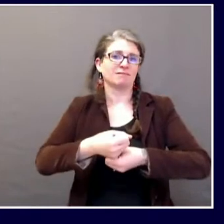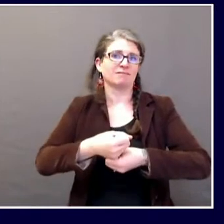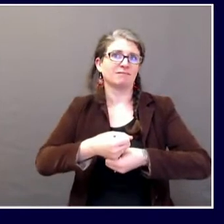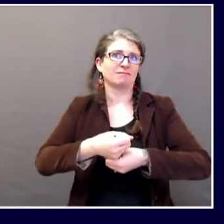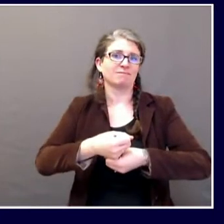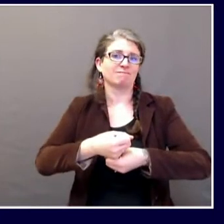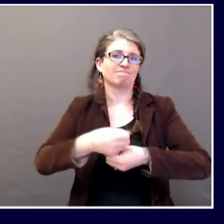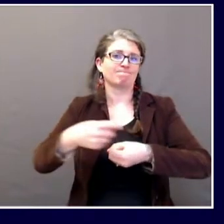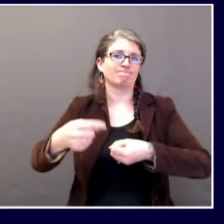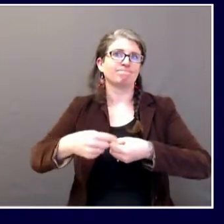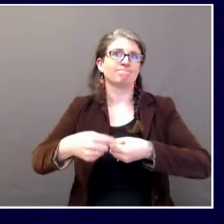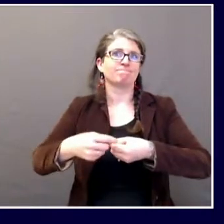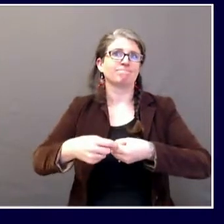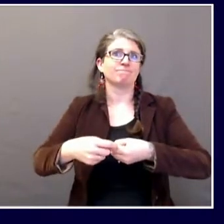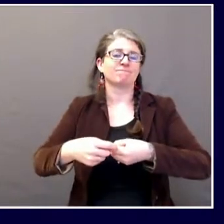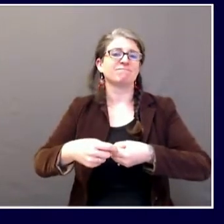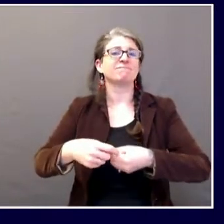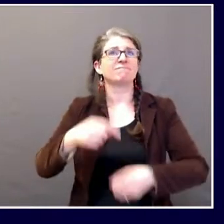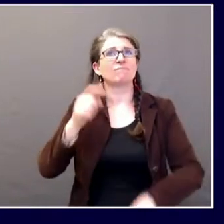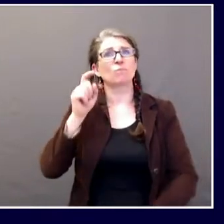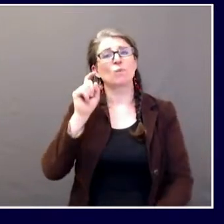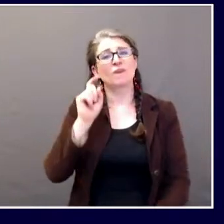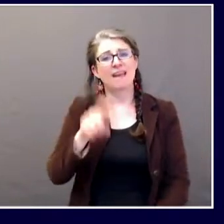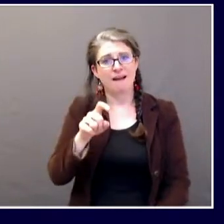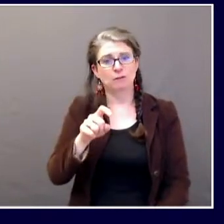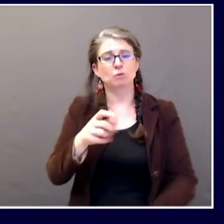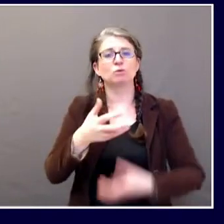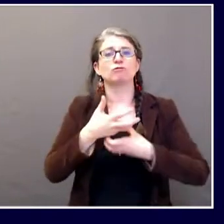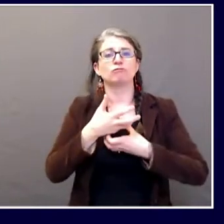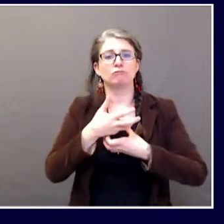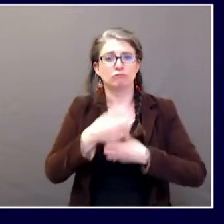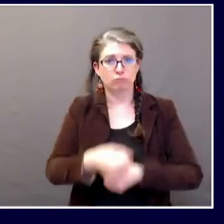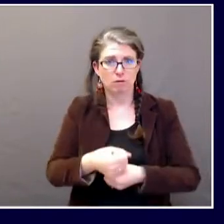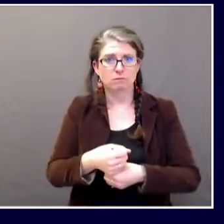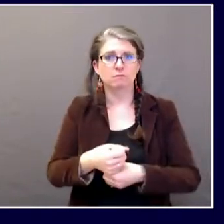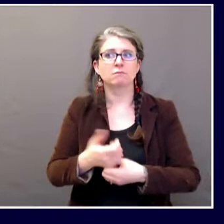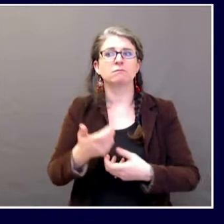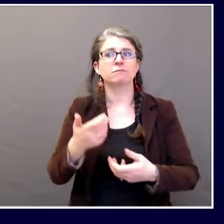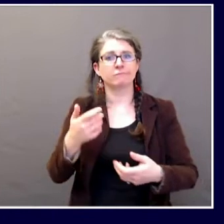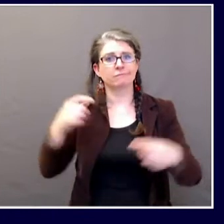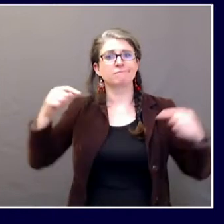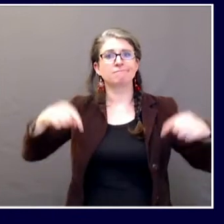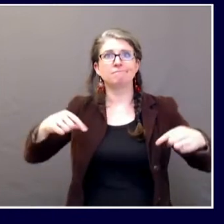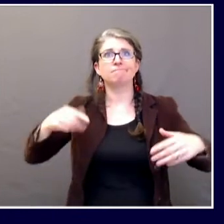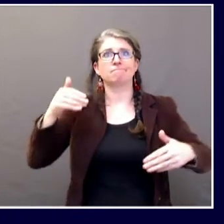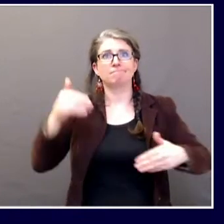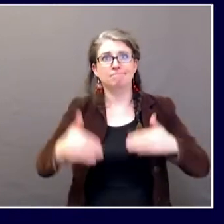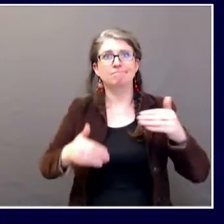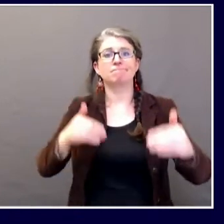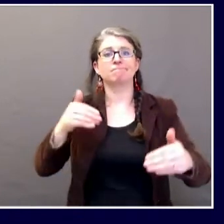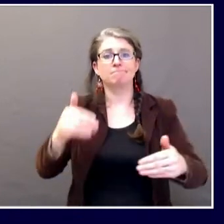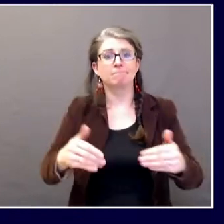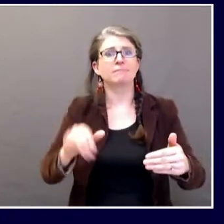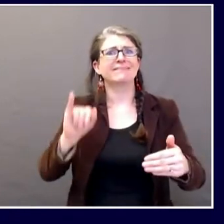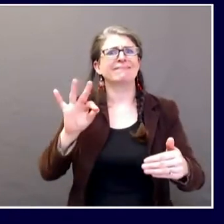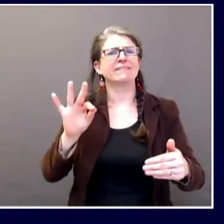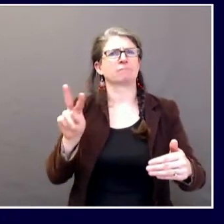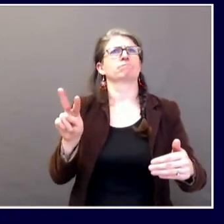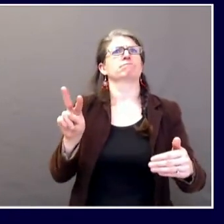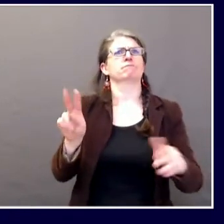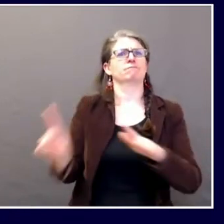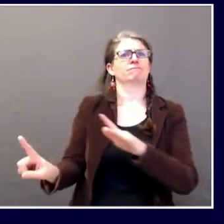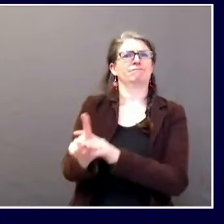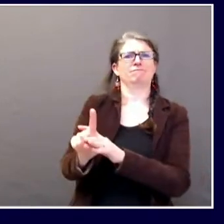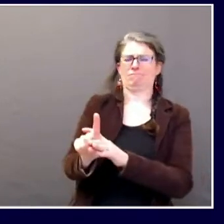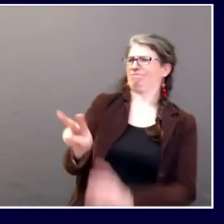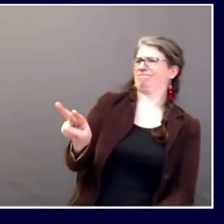And these perceptions of trust or favoritism, they raise concerns. Again, I know the governor's office and the governor herself has issued a